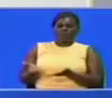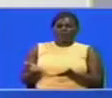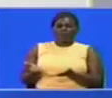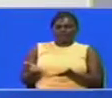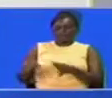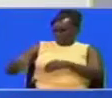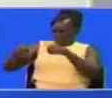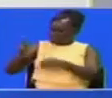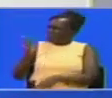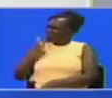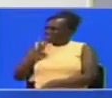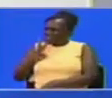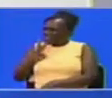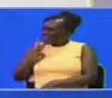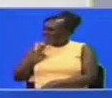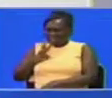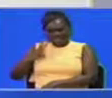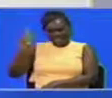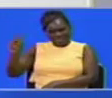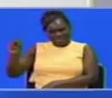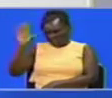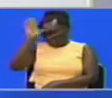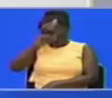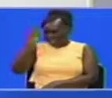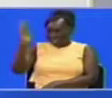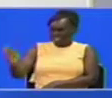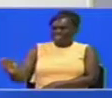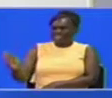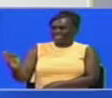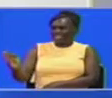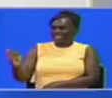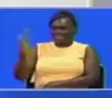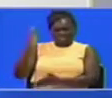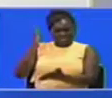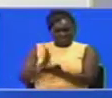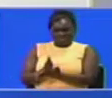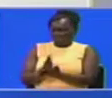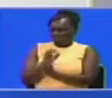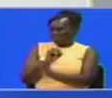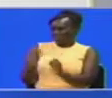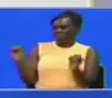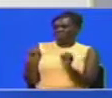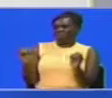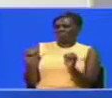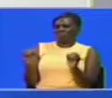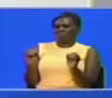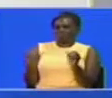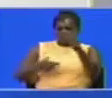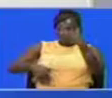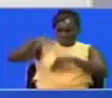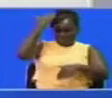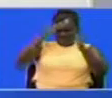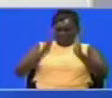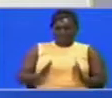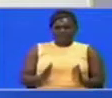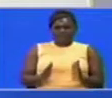the theory of pasture and water is misleading. And it's true, it cannot be the real reason why. Professor, your theory